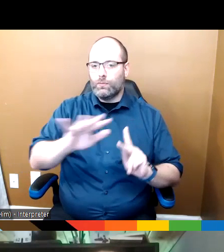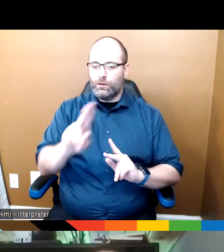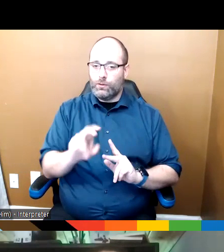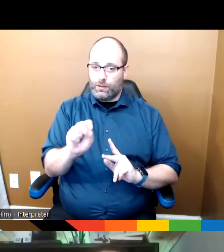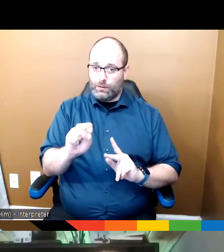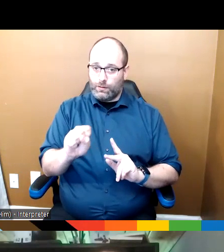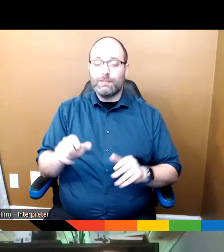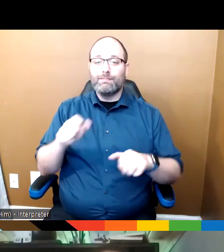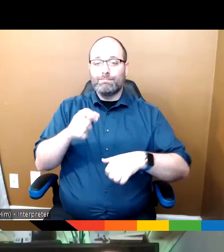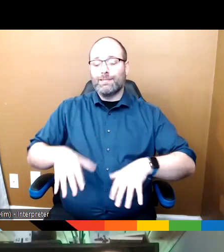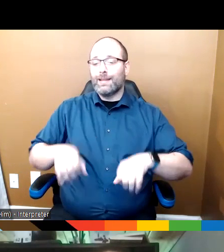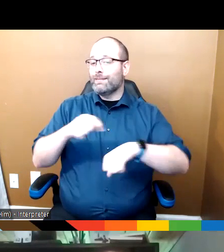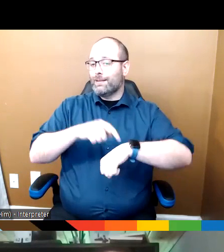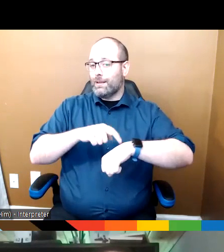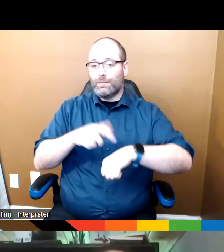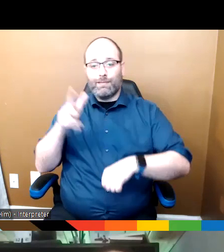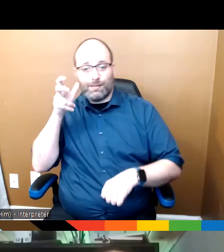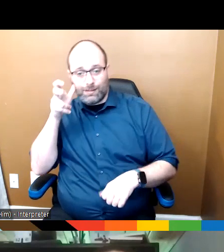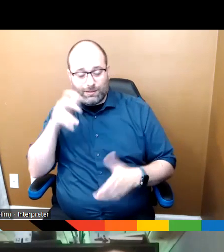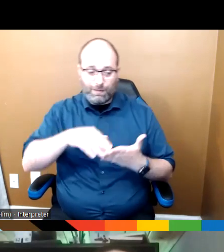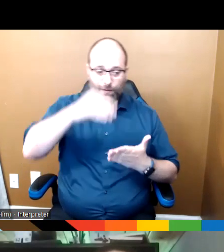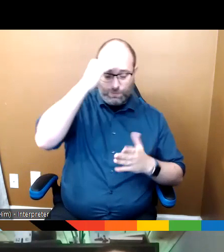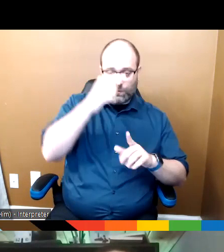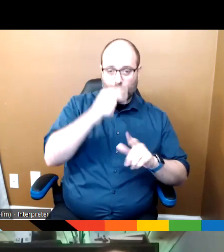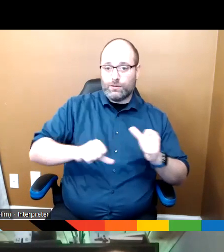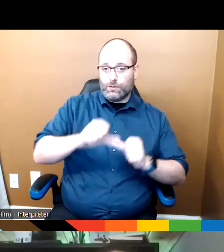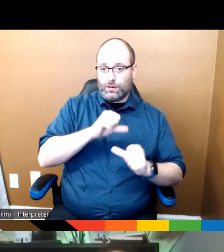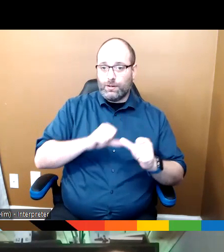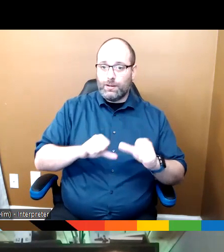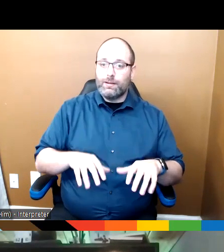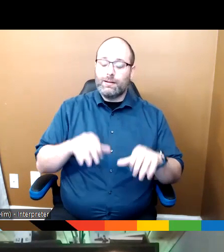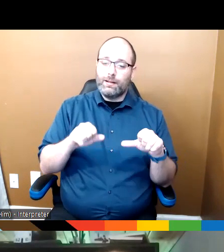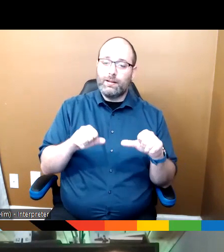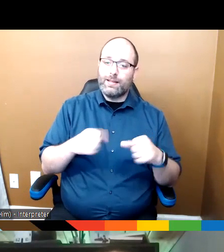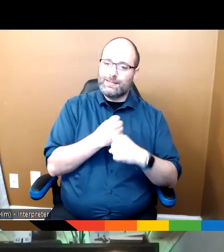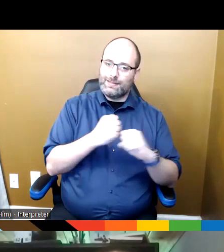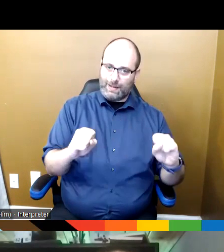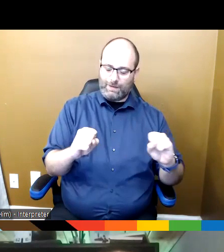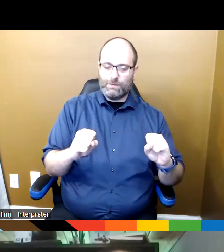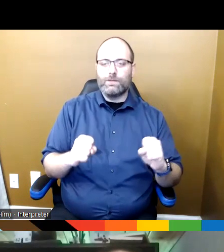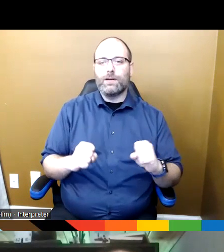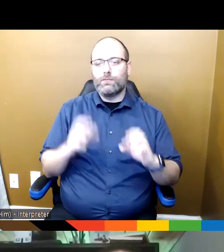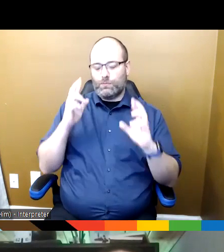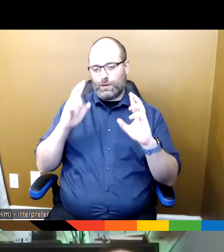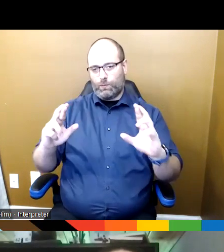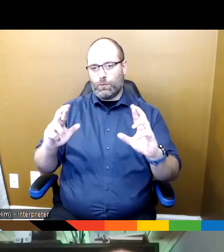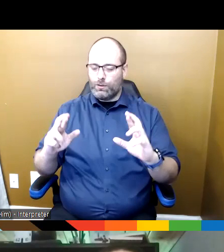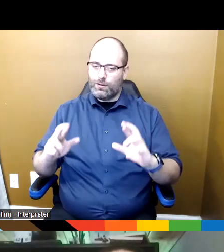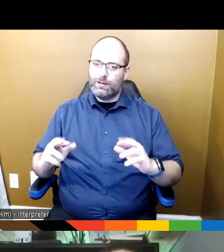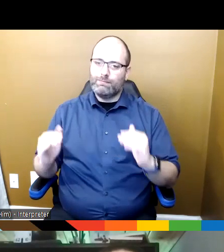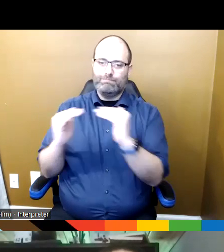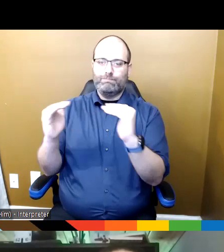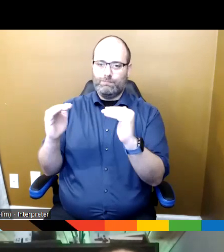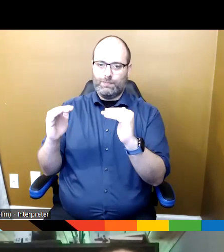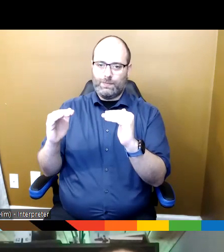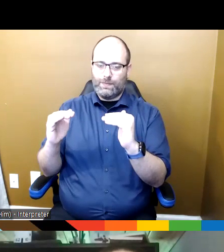about challenges, and imagine a supportive, safe, and liberated future together. As ever, remember that the first